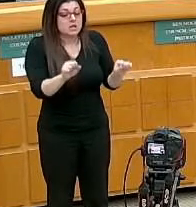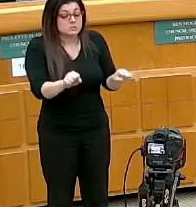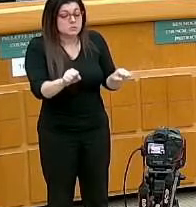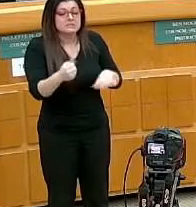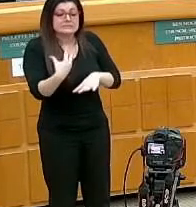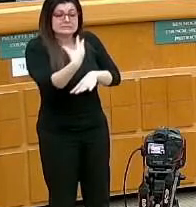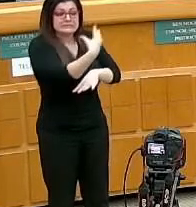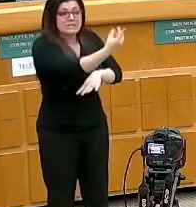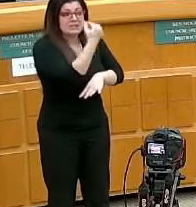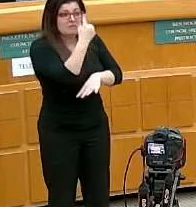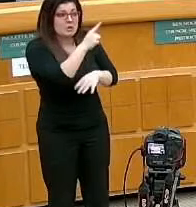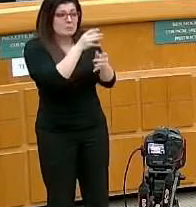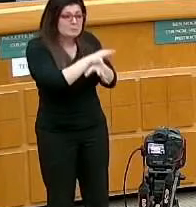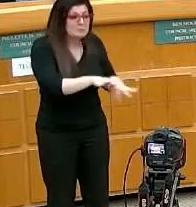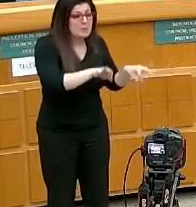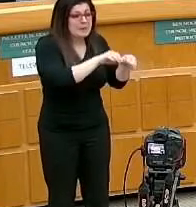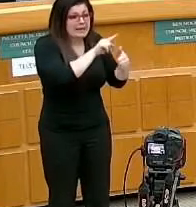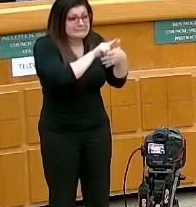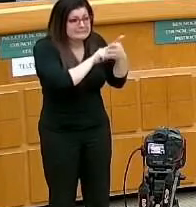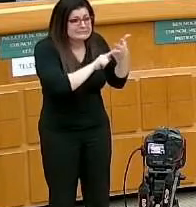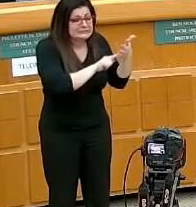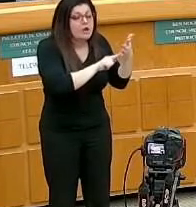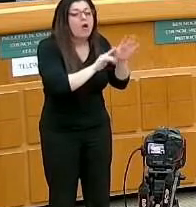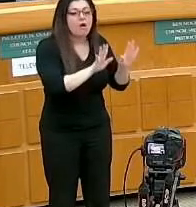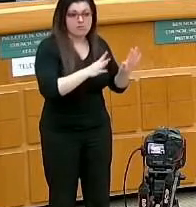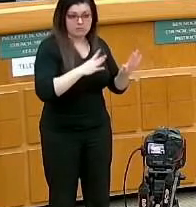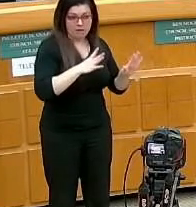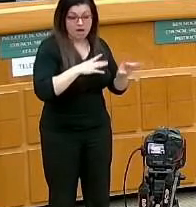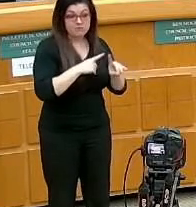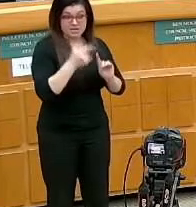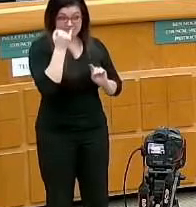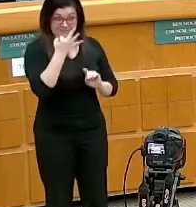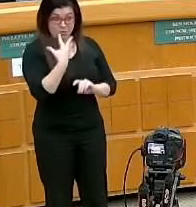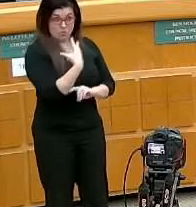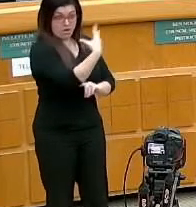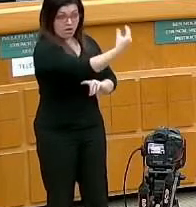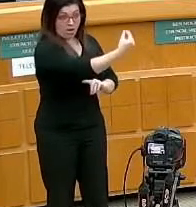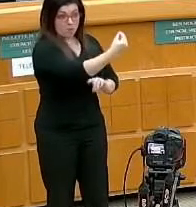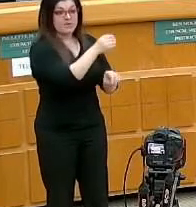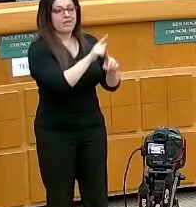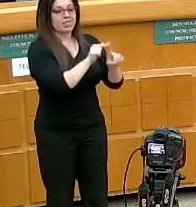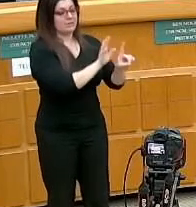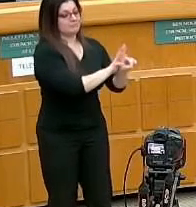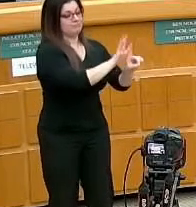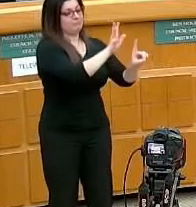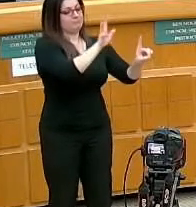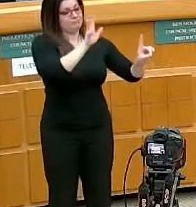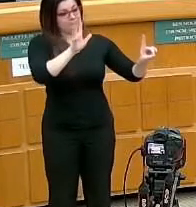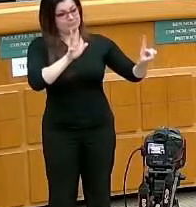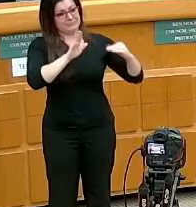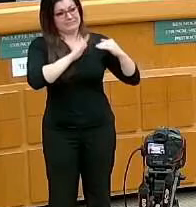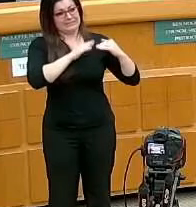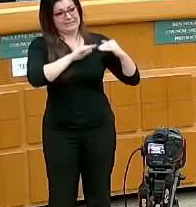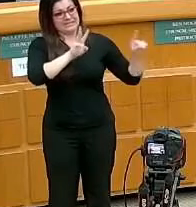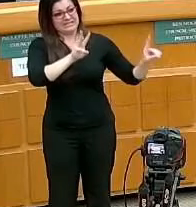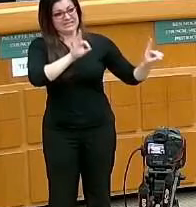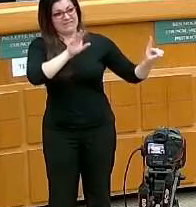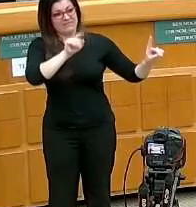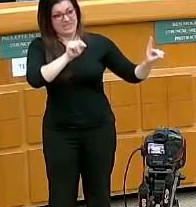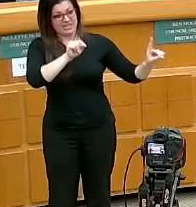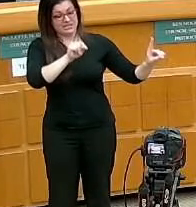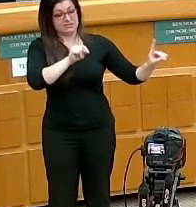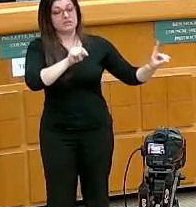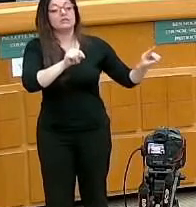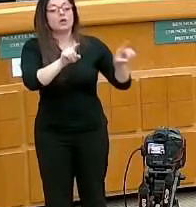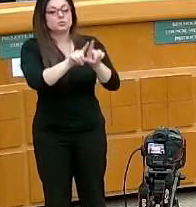going out to do essential tasks, and when you do go out, stay at least 6 feet away from others or wear a mask. Continue